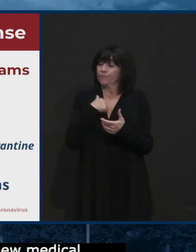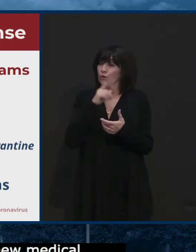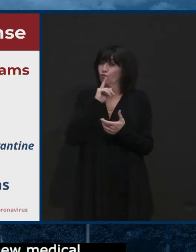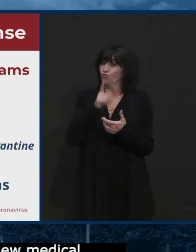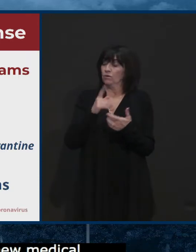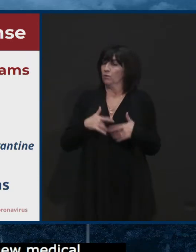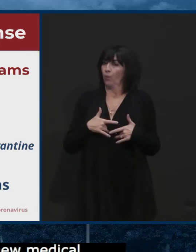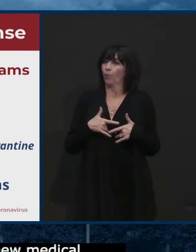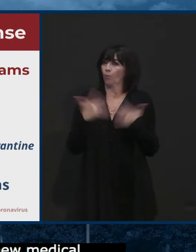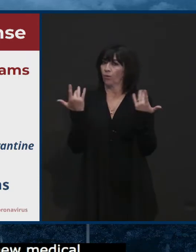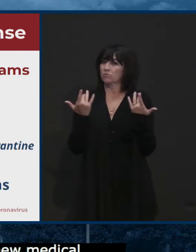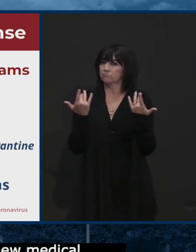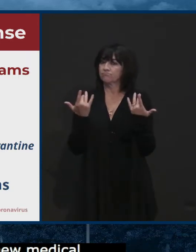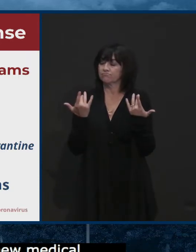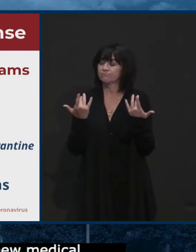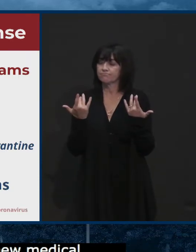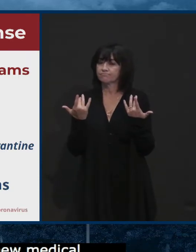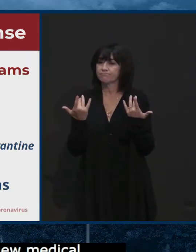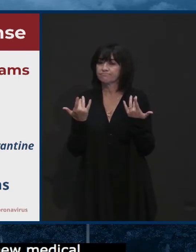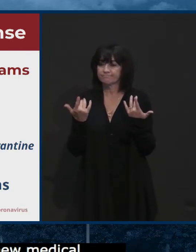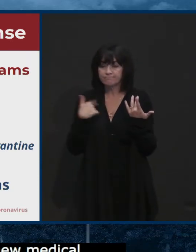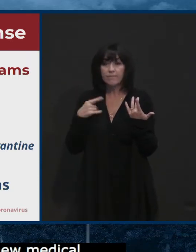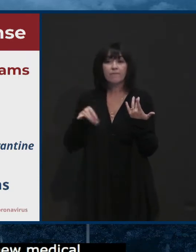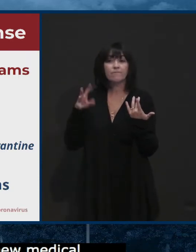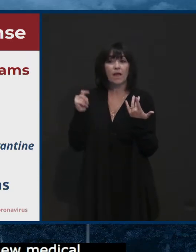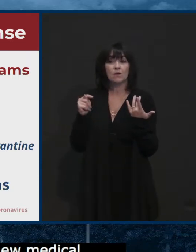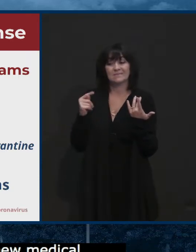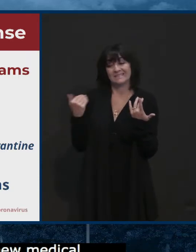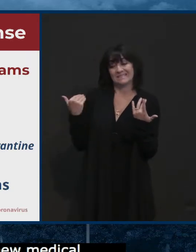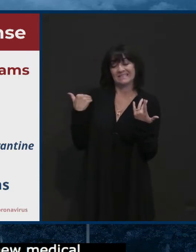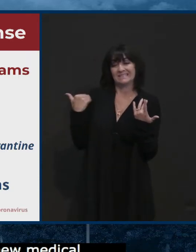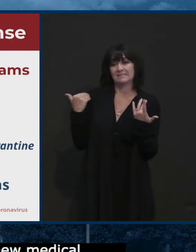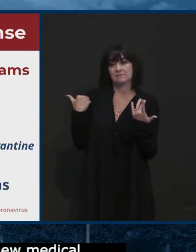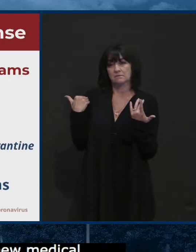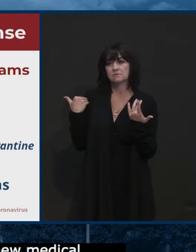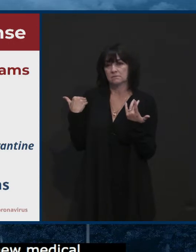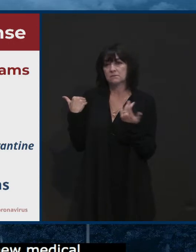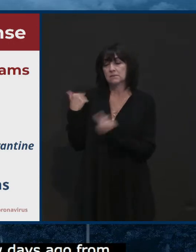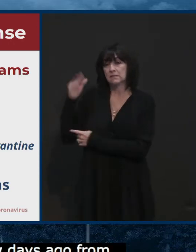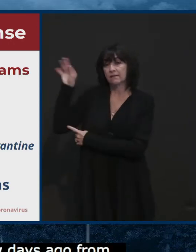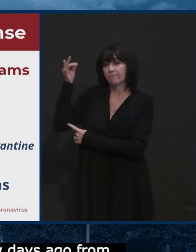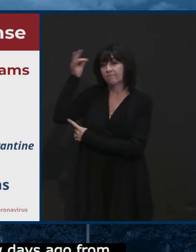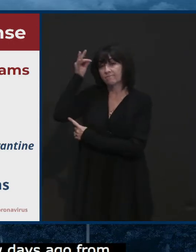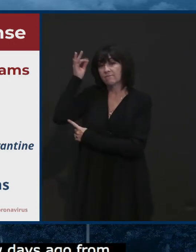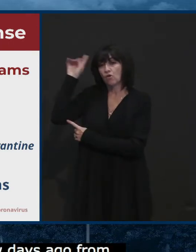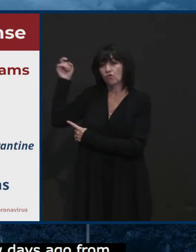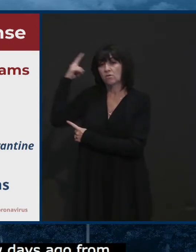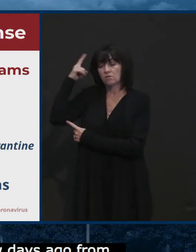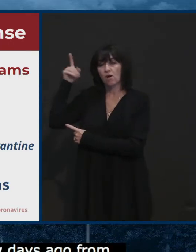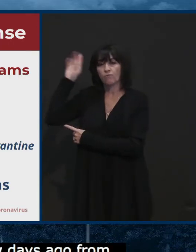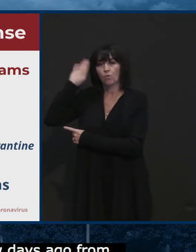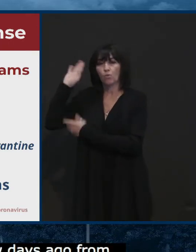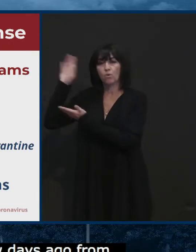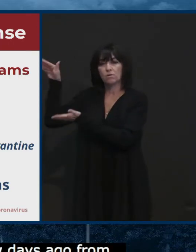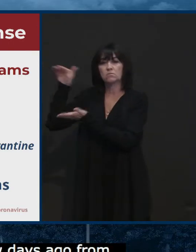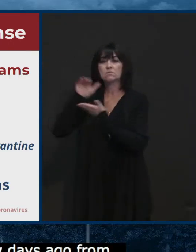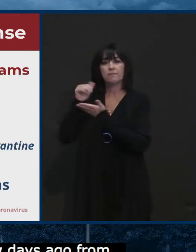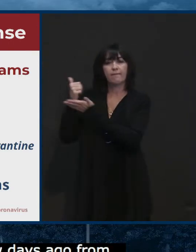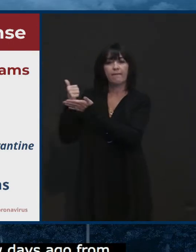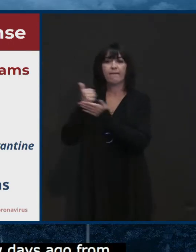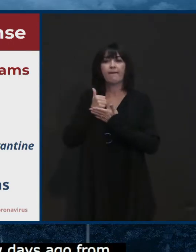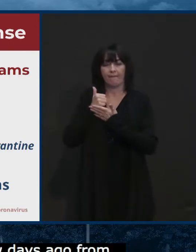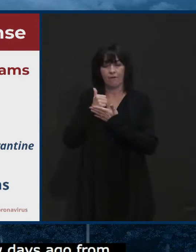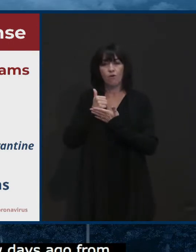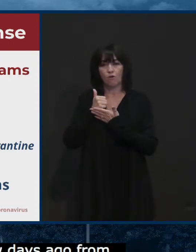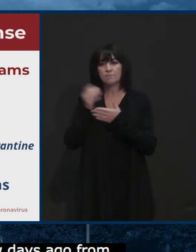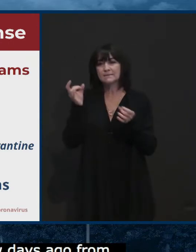we learned just a few days ago from the federal government that we are receiving a federal asset called Disaster Medical